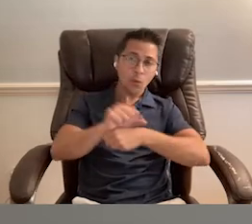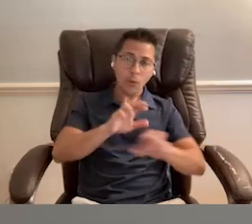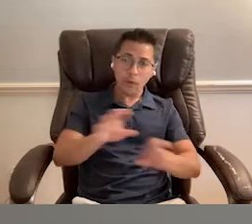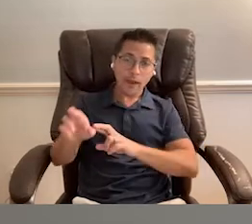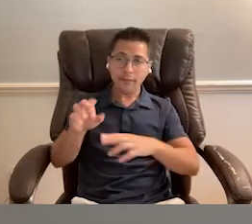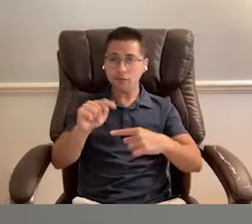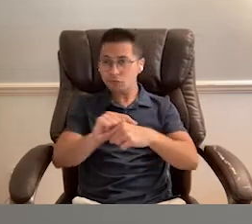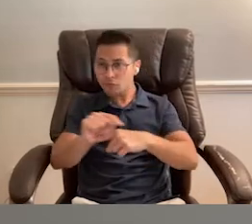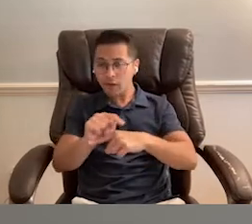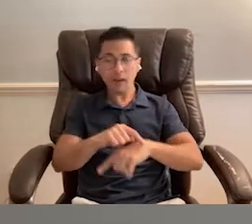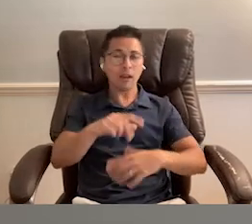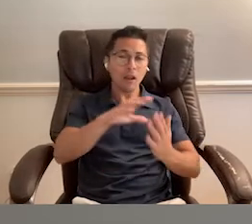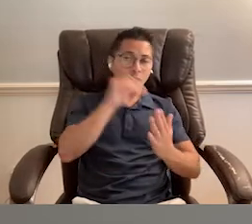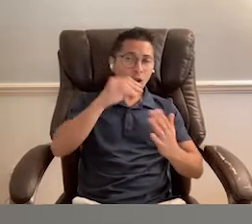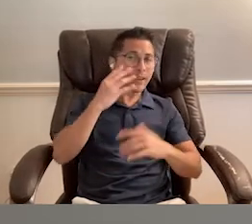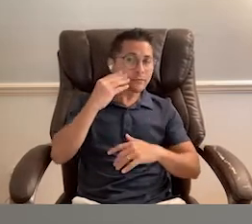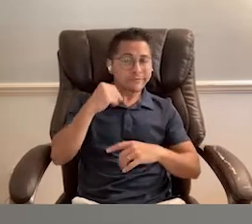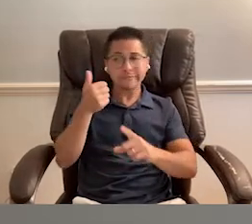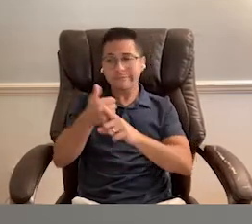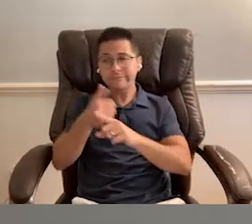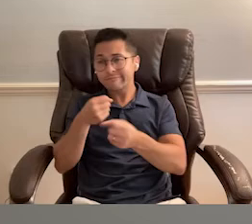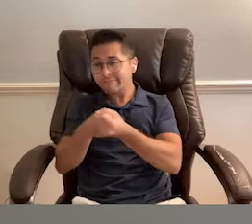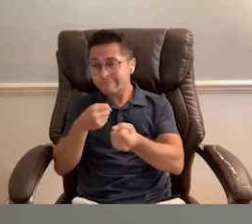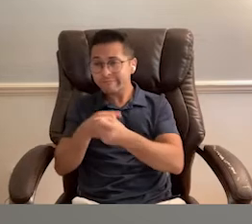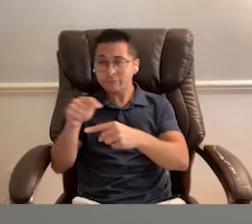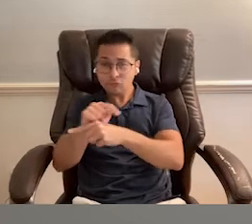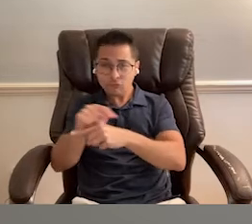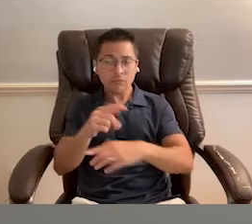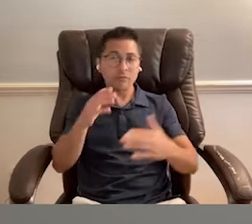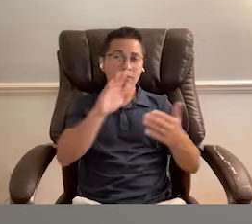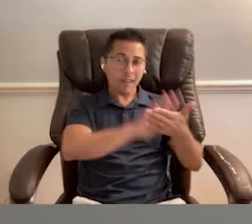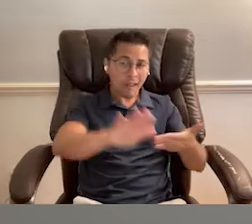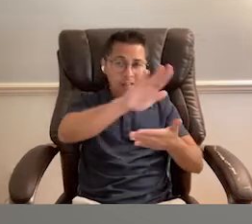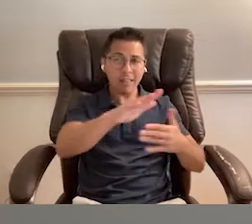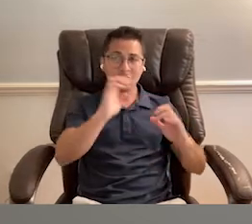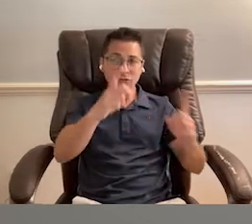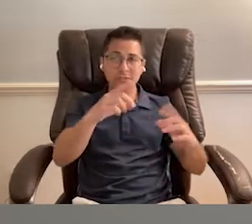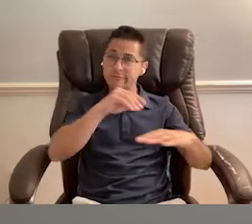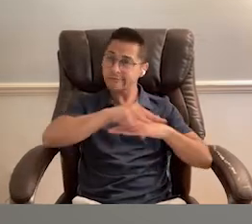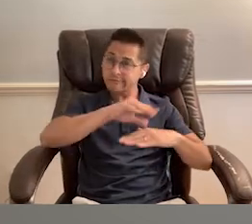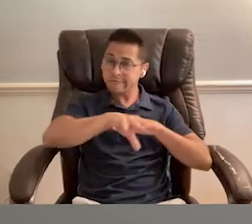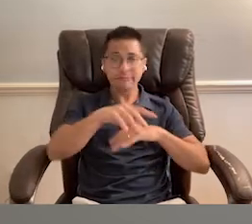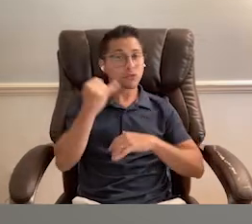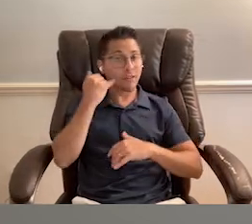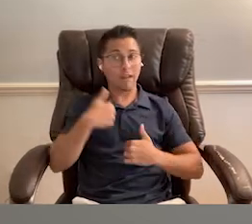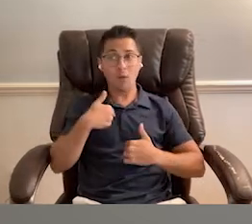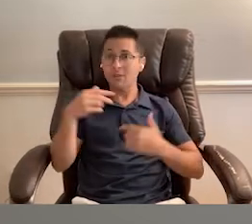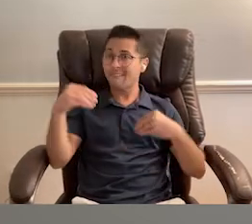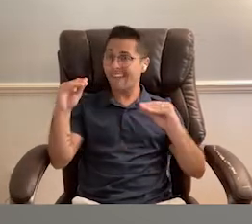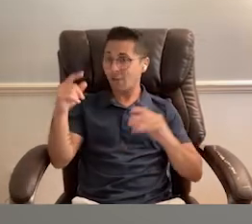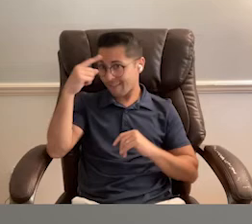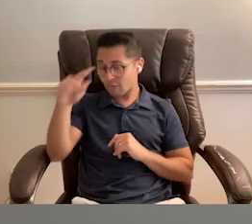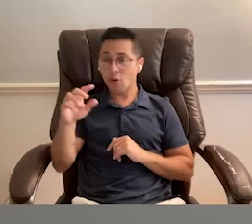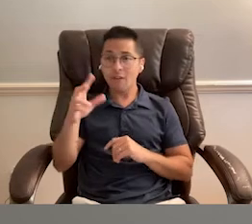training, work-based learning experience, self-advocacy training, and post-secondary educational counseling. So if I were a vendor of